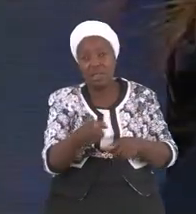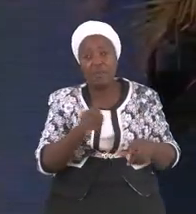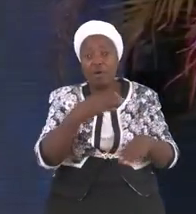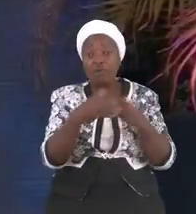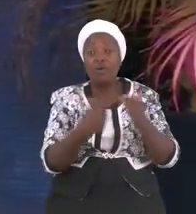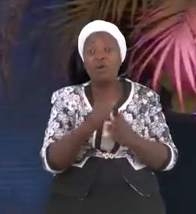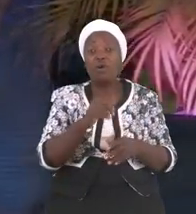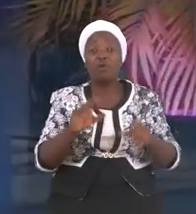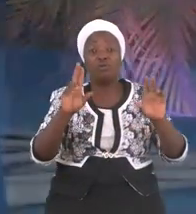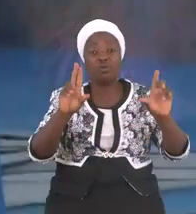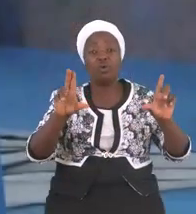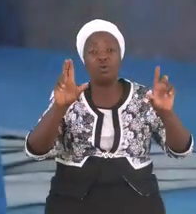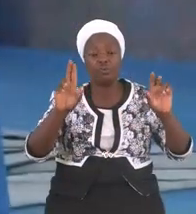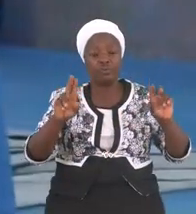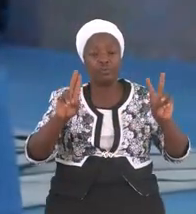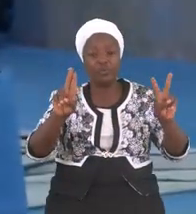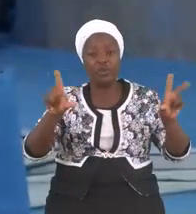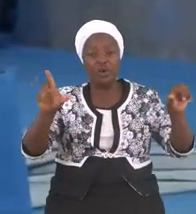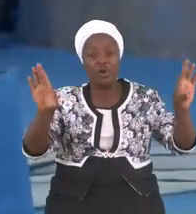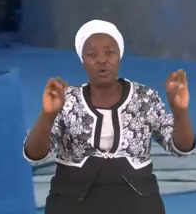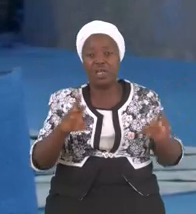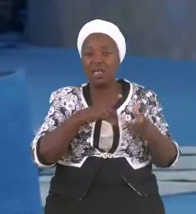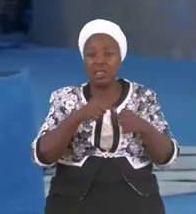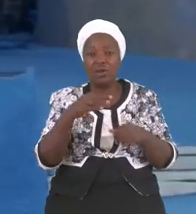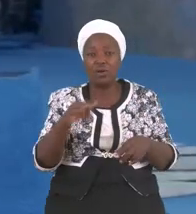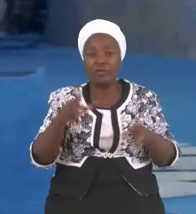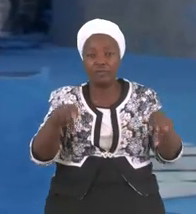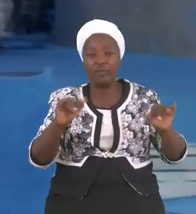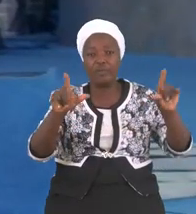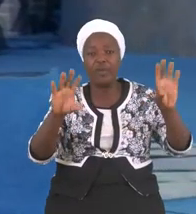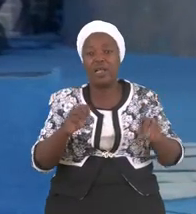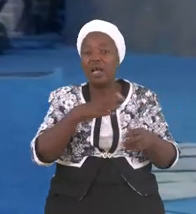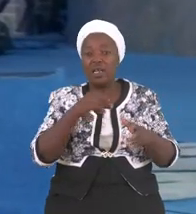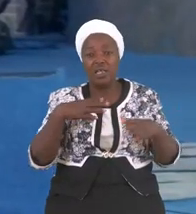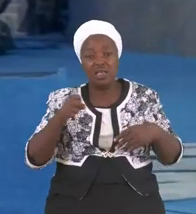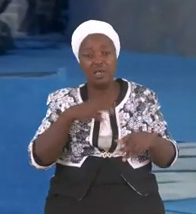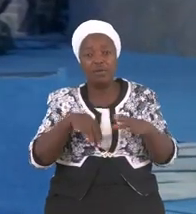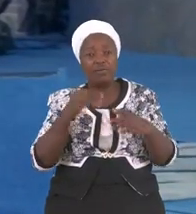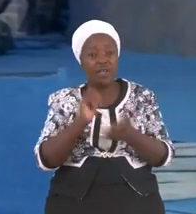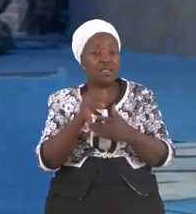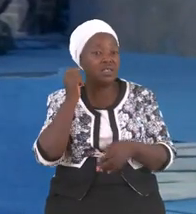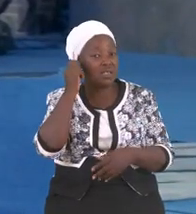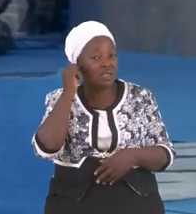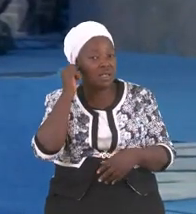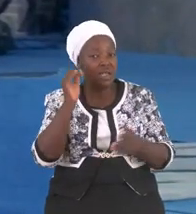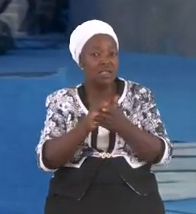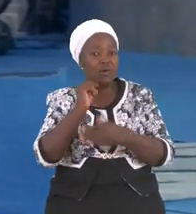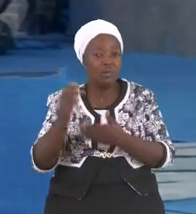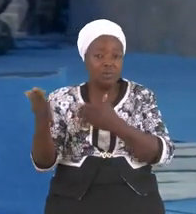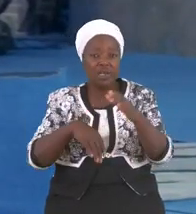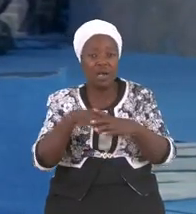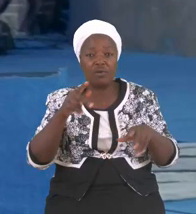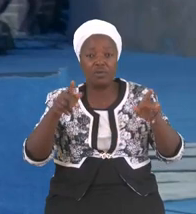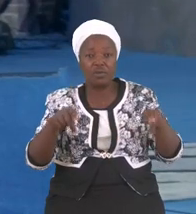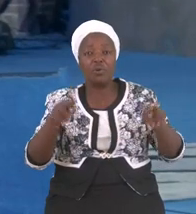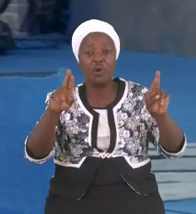healed them of pile. And then he healed them of that ear that, was bringing up pus and pain